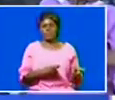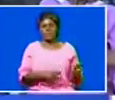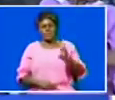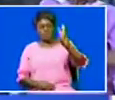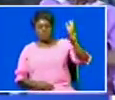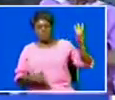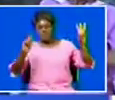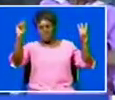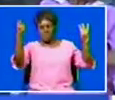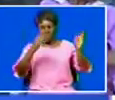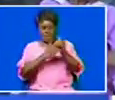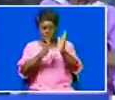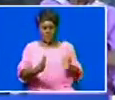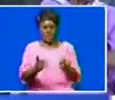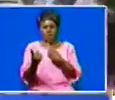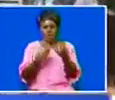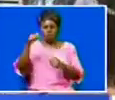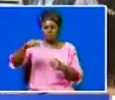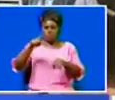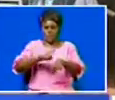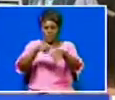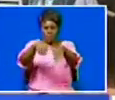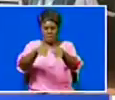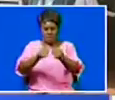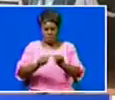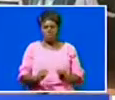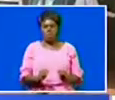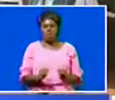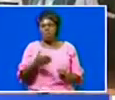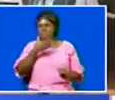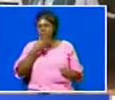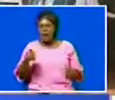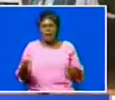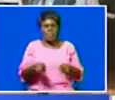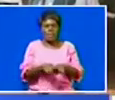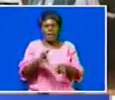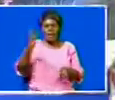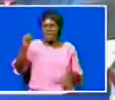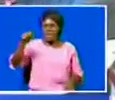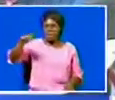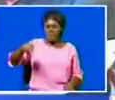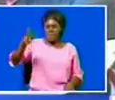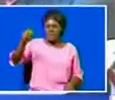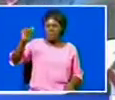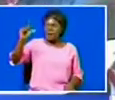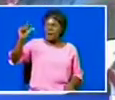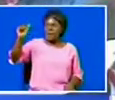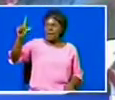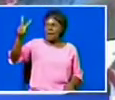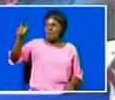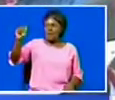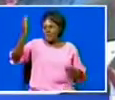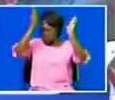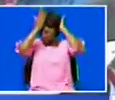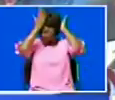Western Kenya leaders were speaking today during the burial of Pauline Njendi, the brother to Malava legislator Malulu Njendi in Kakamega